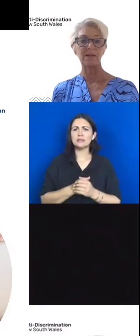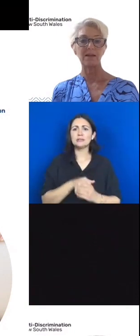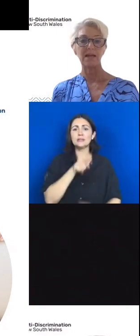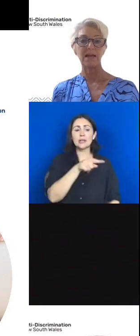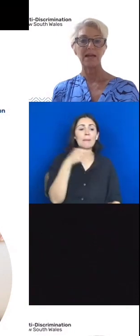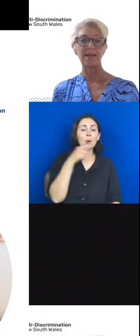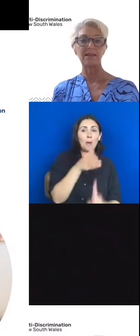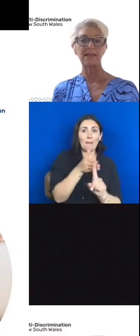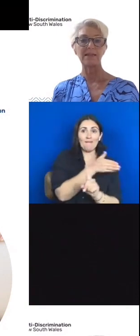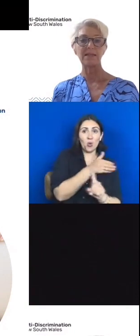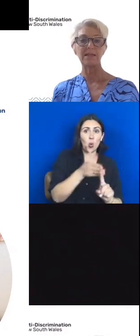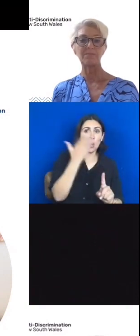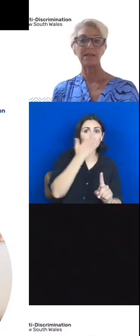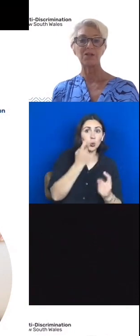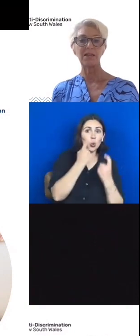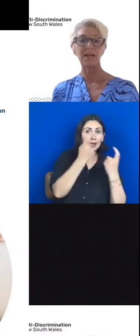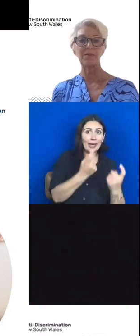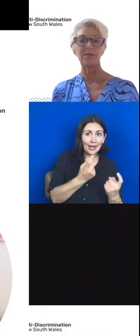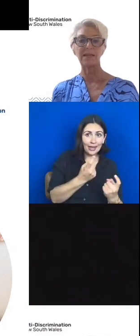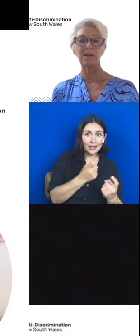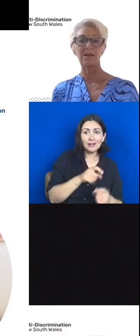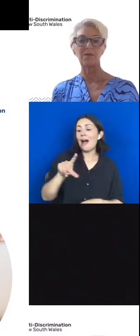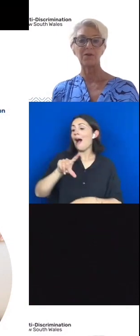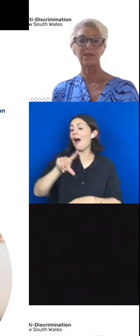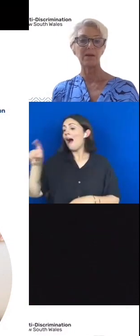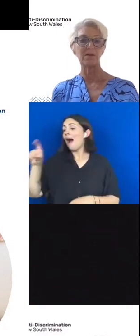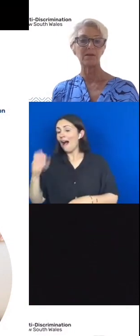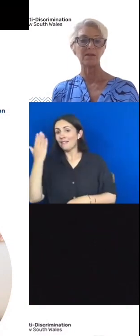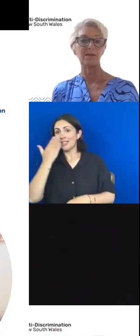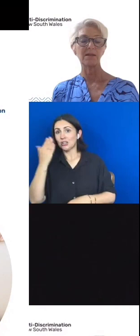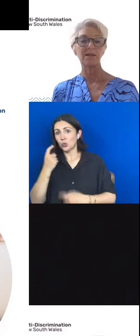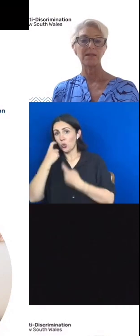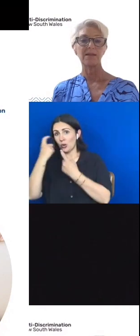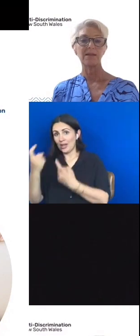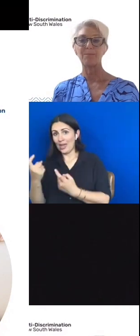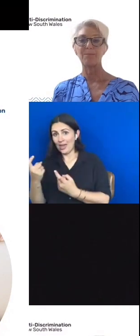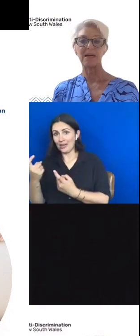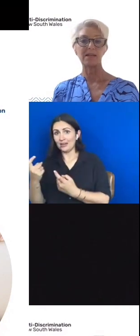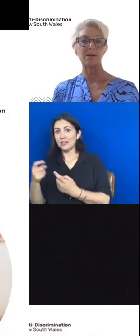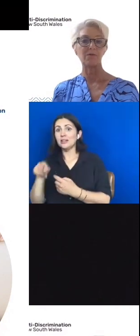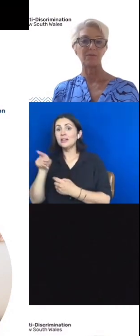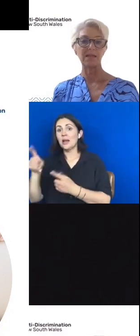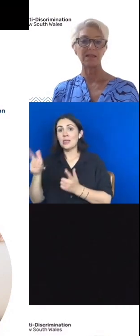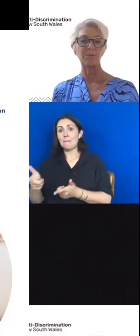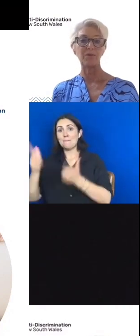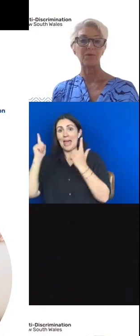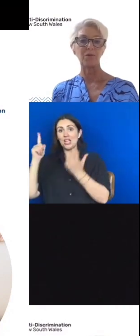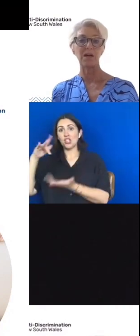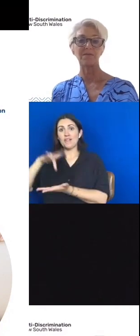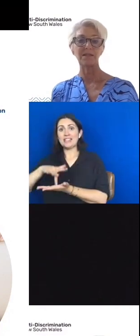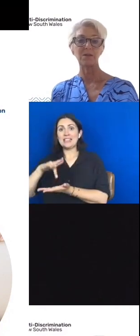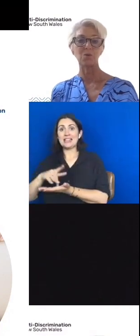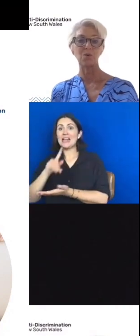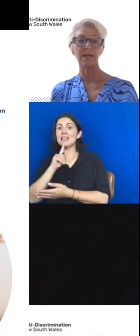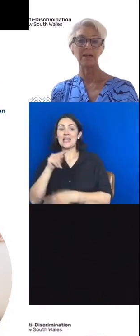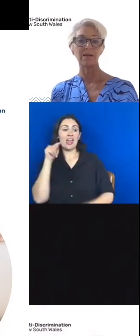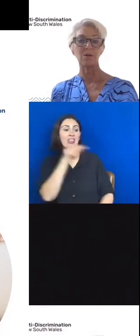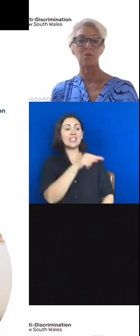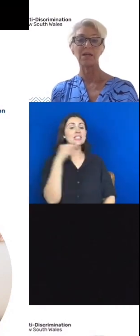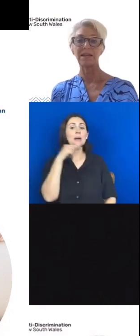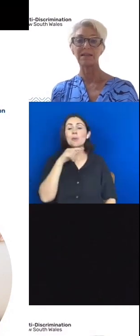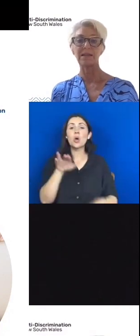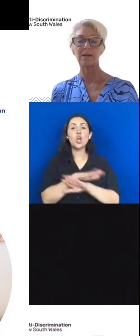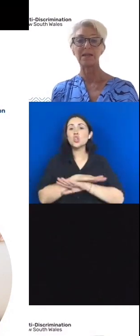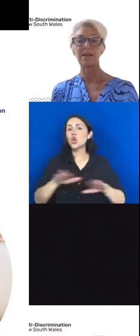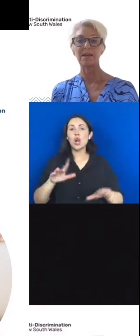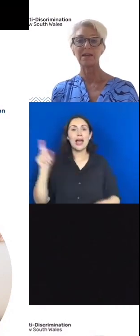care, and the centre manager gave him a letter for his parents that barred him from attending before and after school care